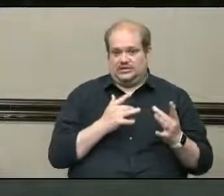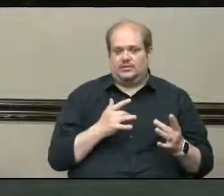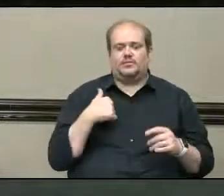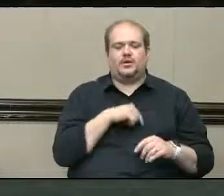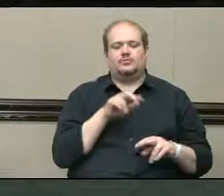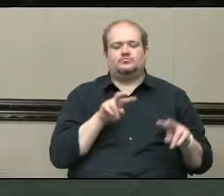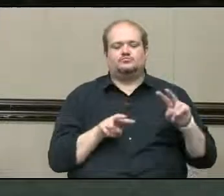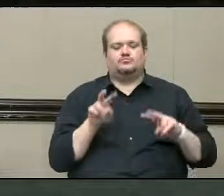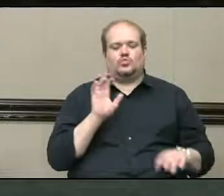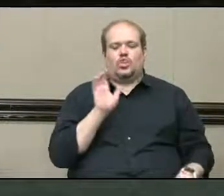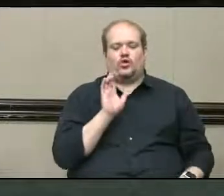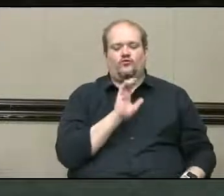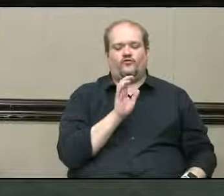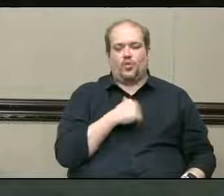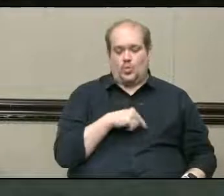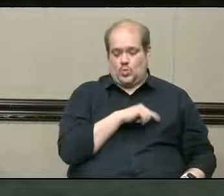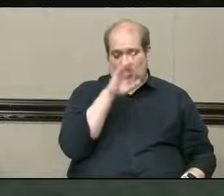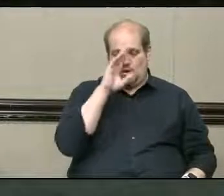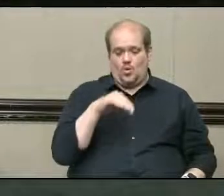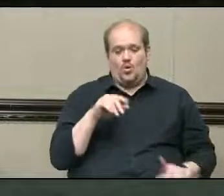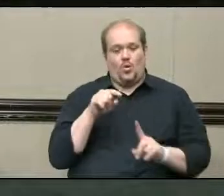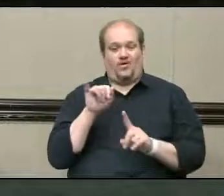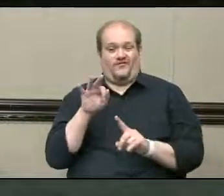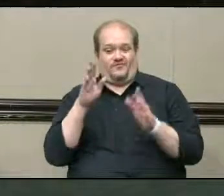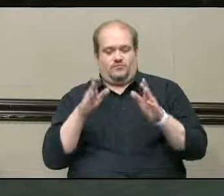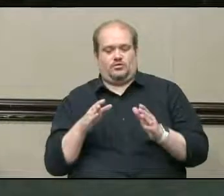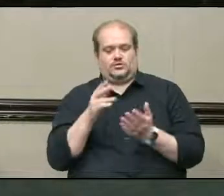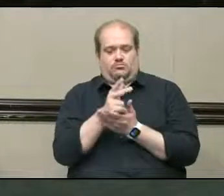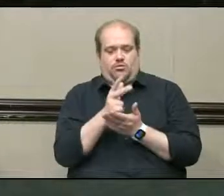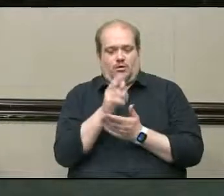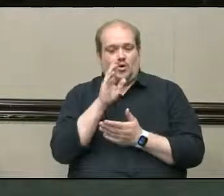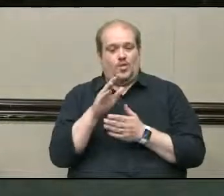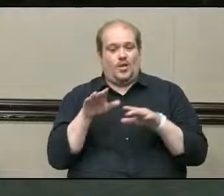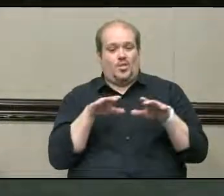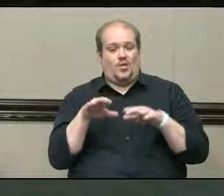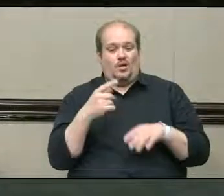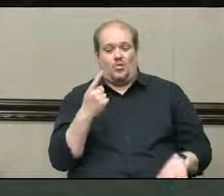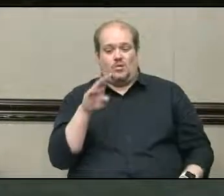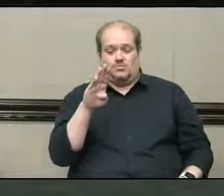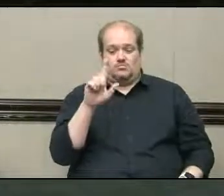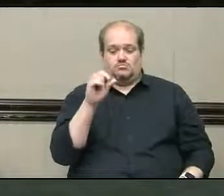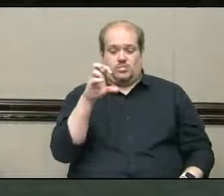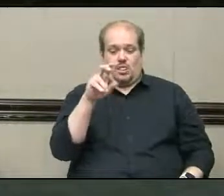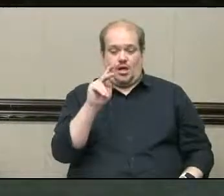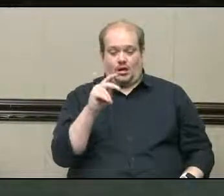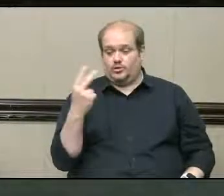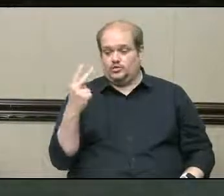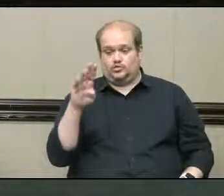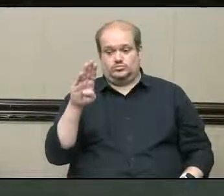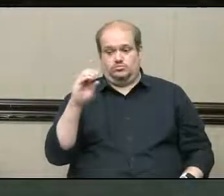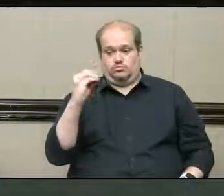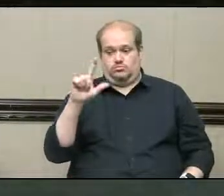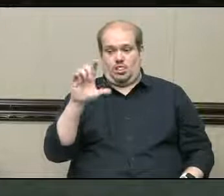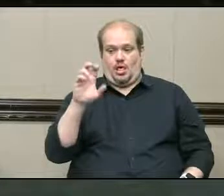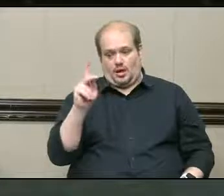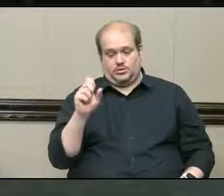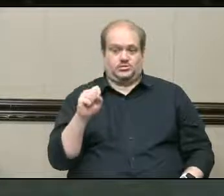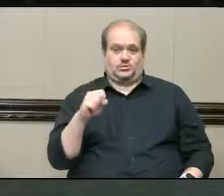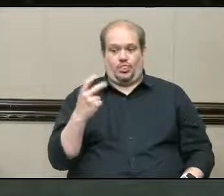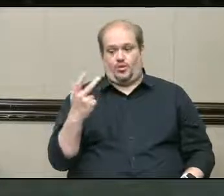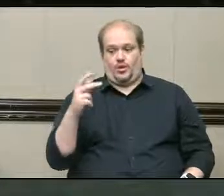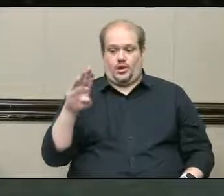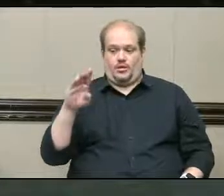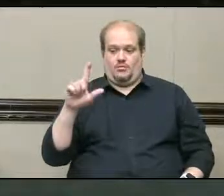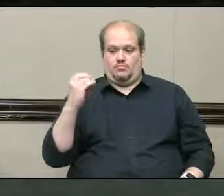we're looking for, we know that if somebody parks, are they going to walk 1 block, 2 blocks, 3